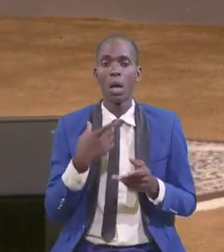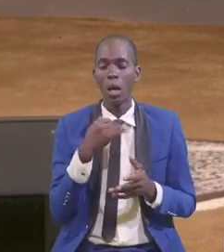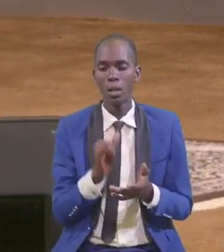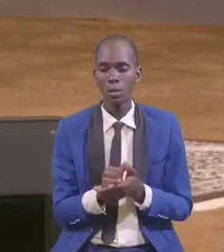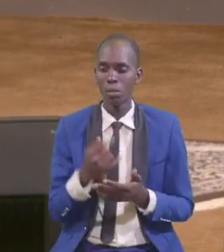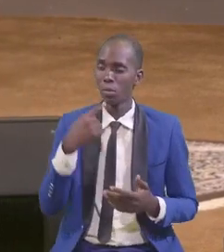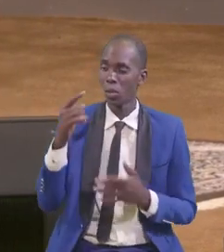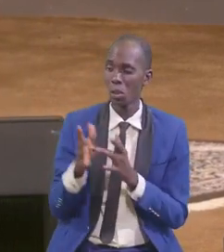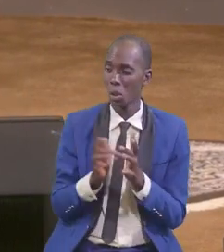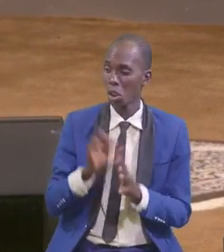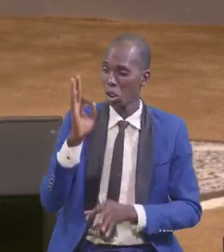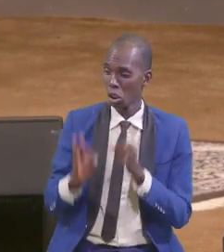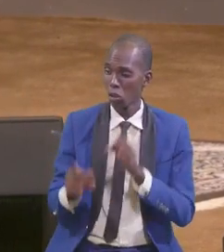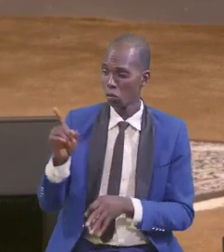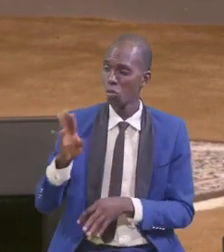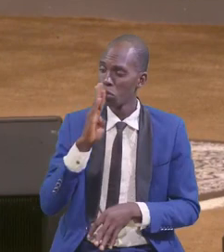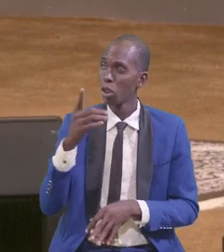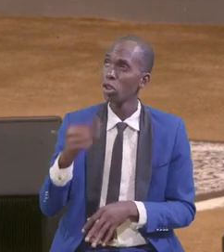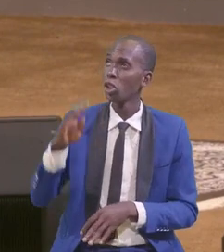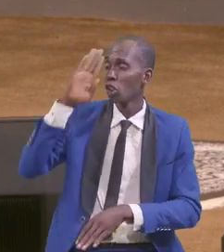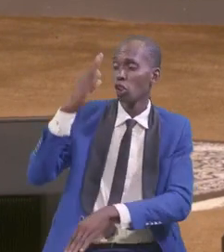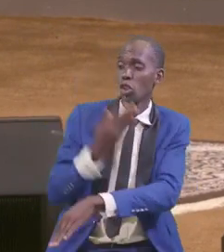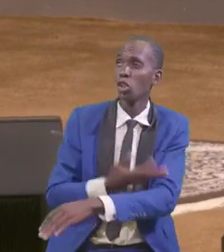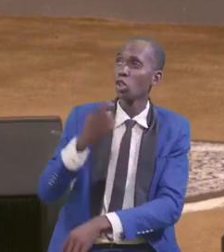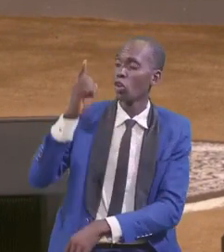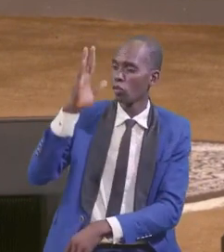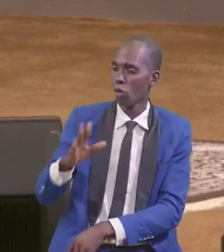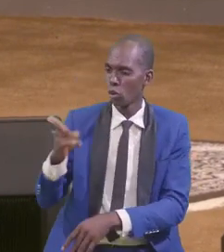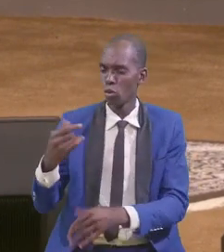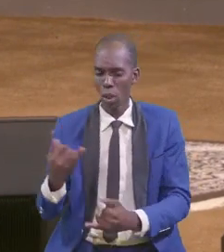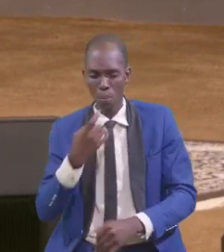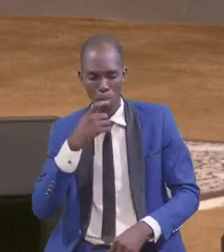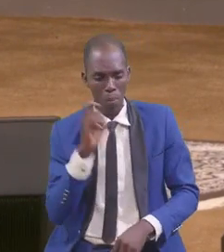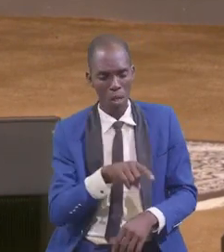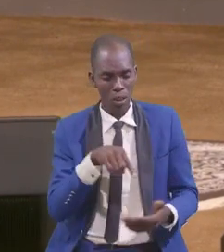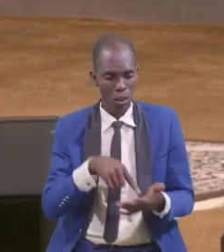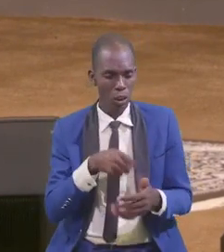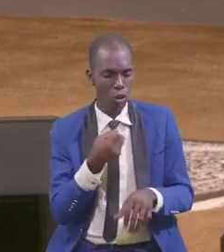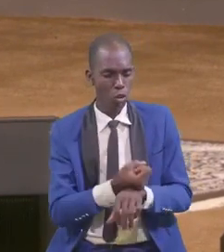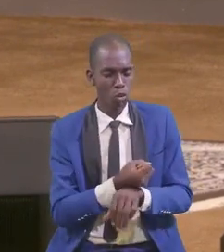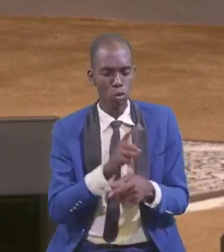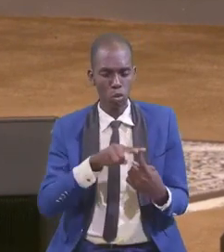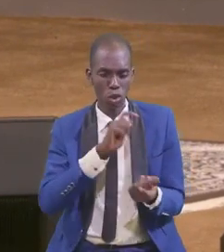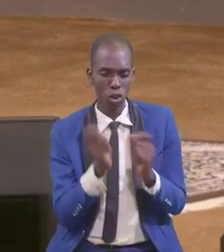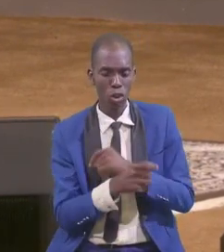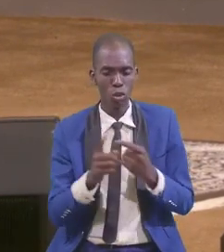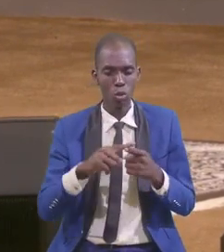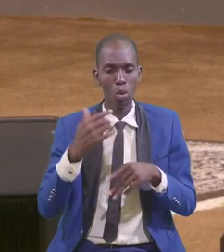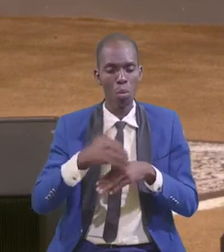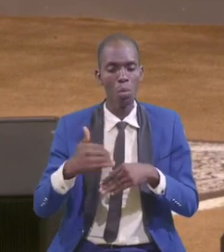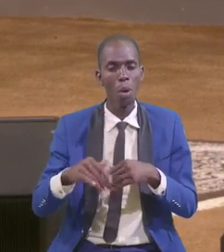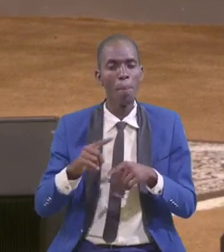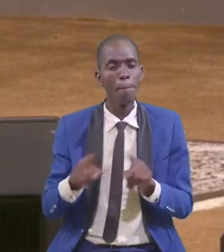command that these stones be made bread. Look at verse 4. In verse 4, but he answered and